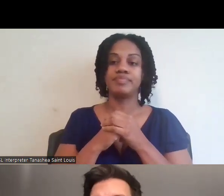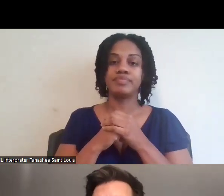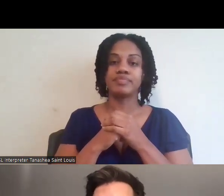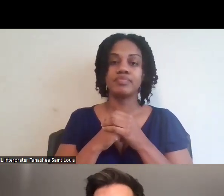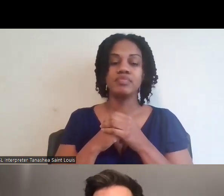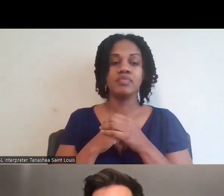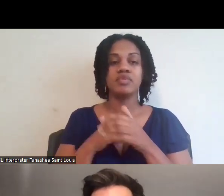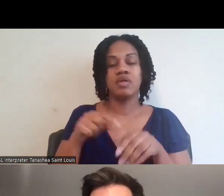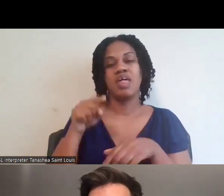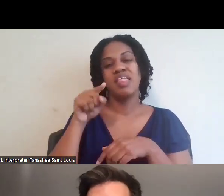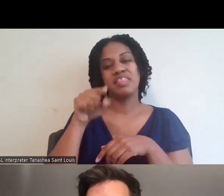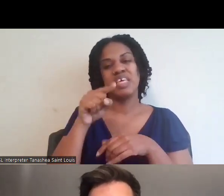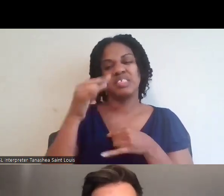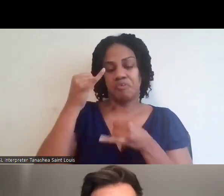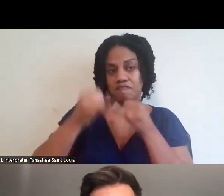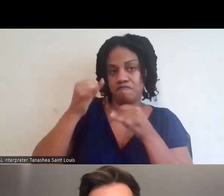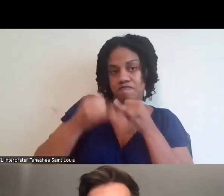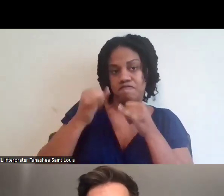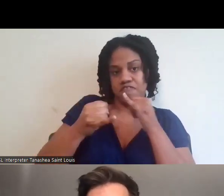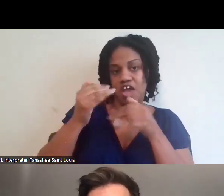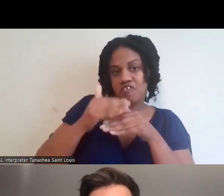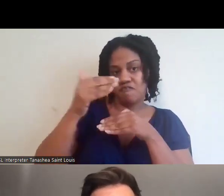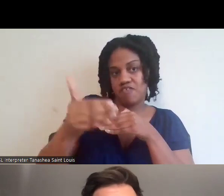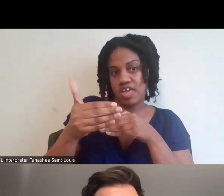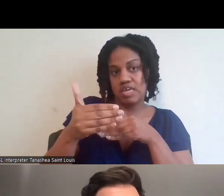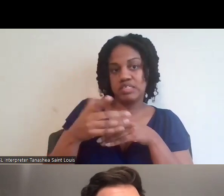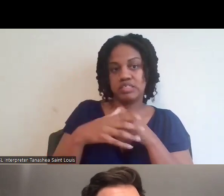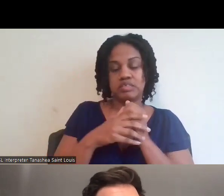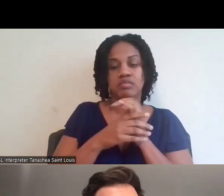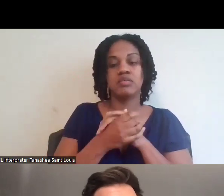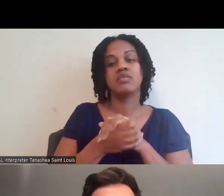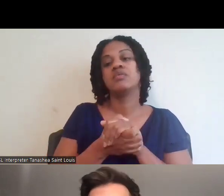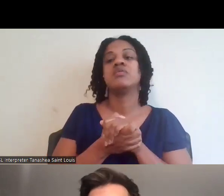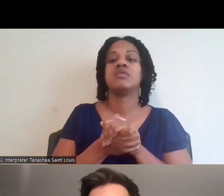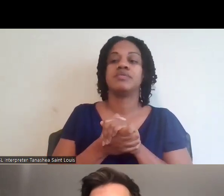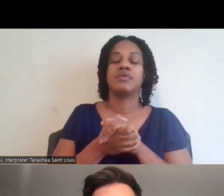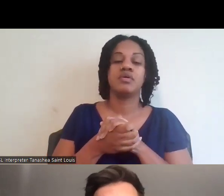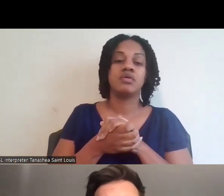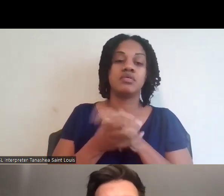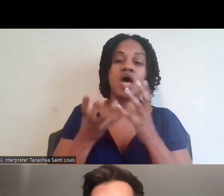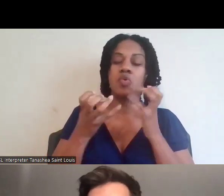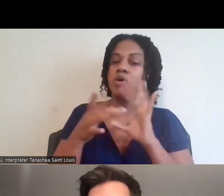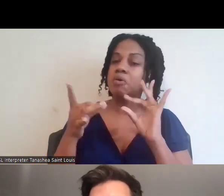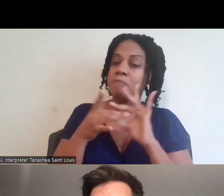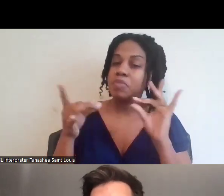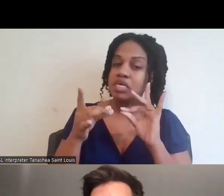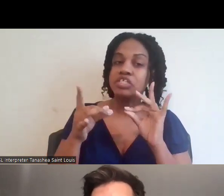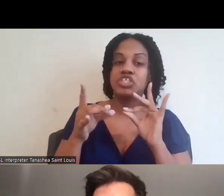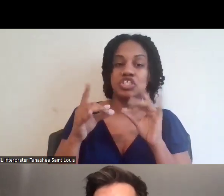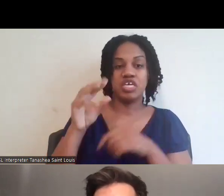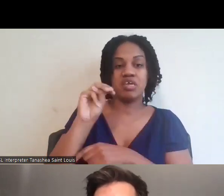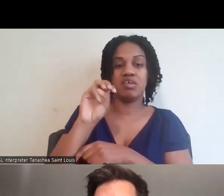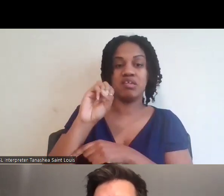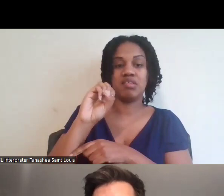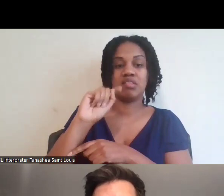So this is sort of the final phase of work from the project, and I just wanted to mention the methodology. So we